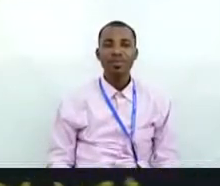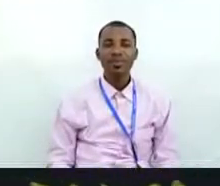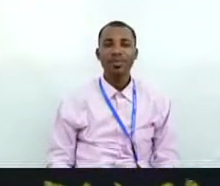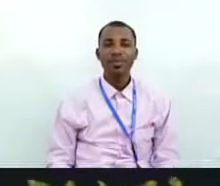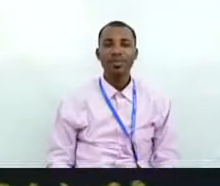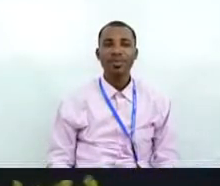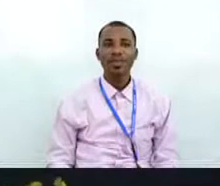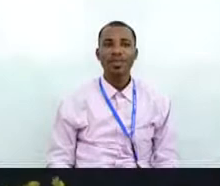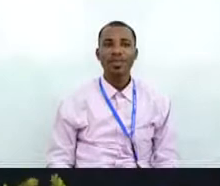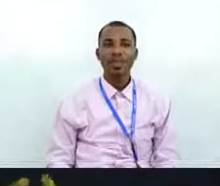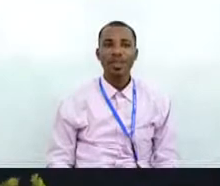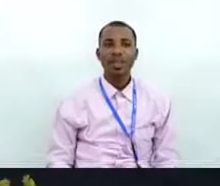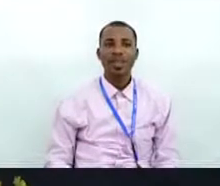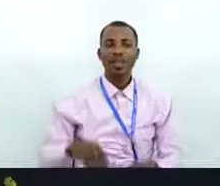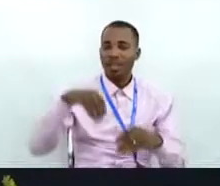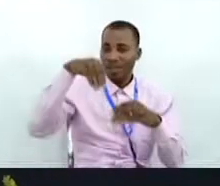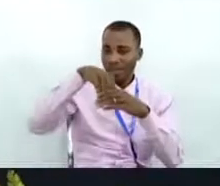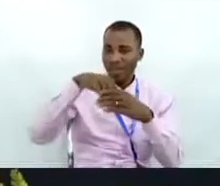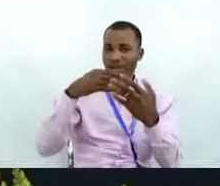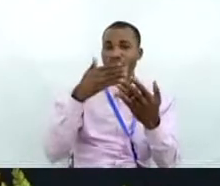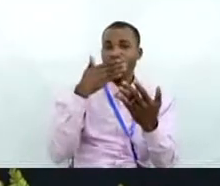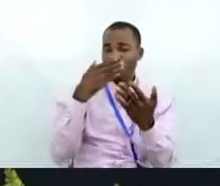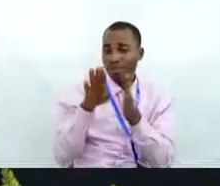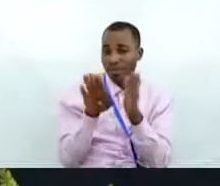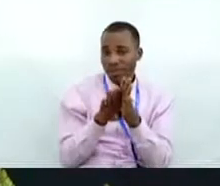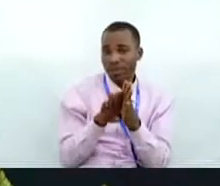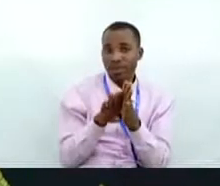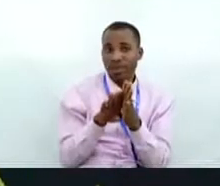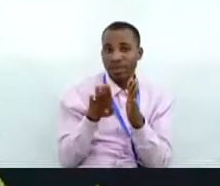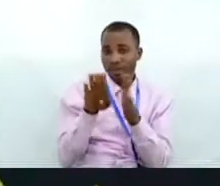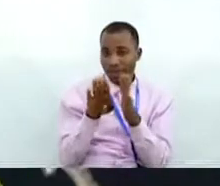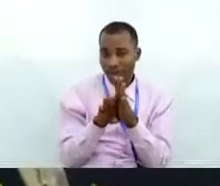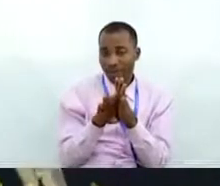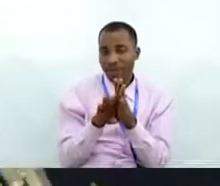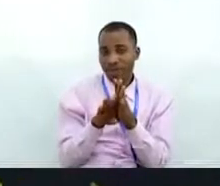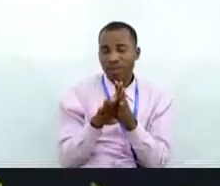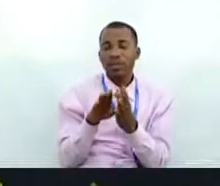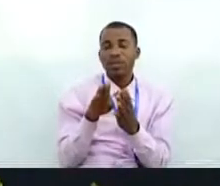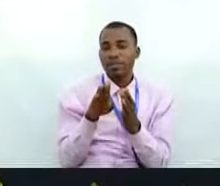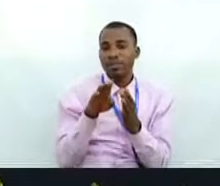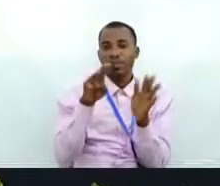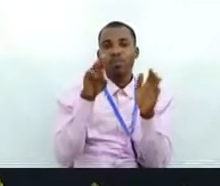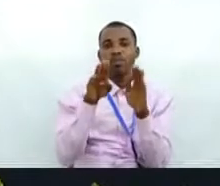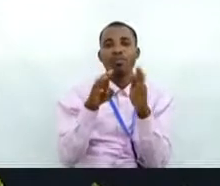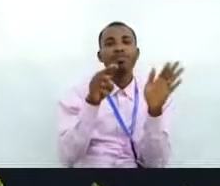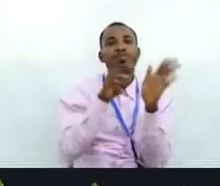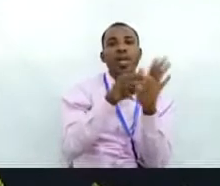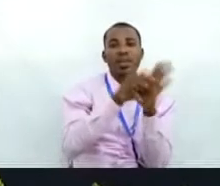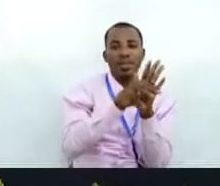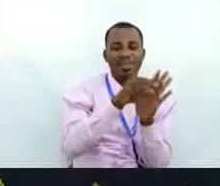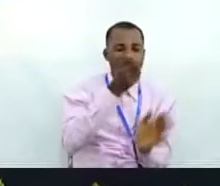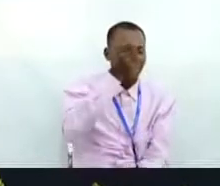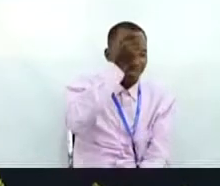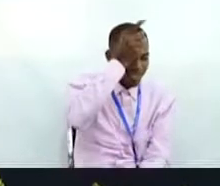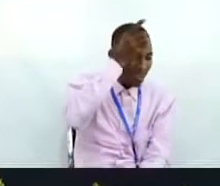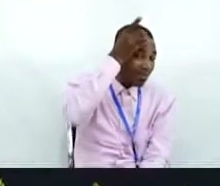we have dreams in Matthew. It was written to the Jews, so they understand dreams.